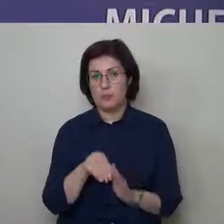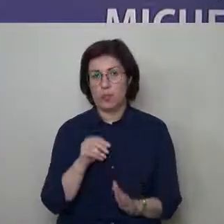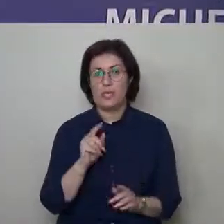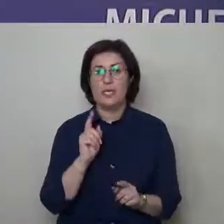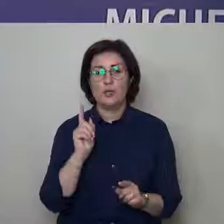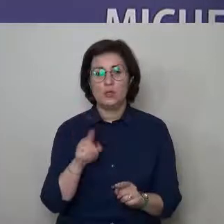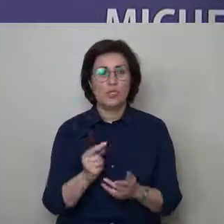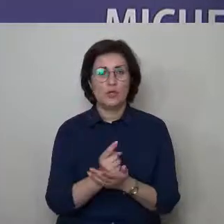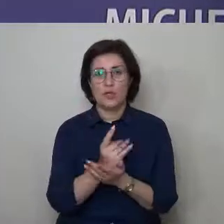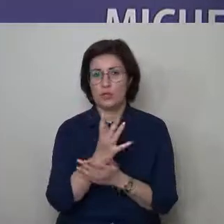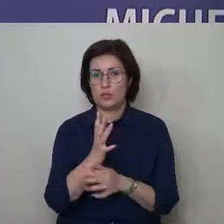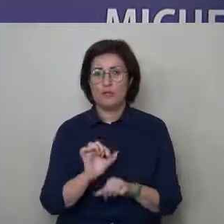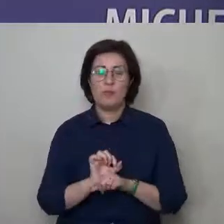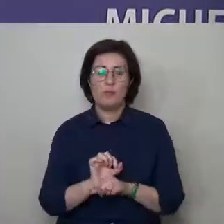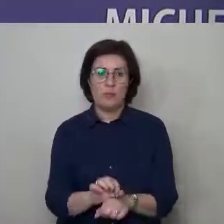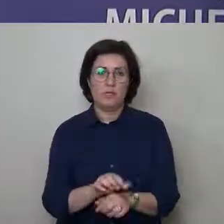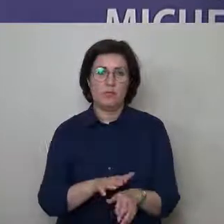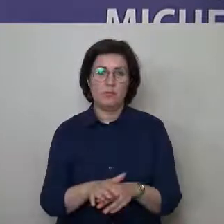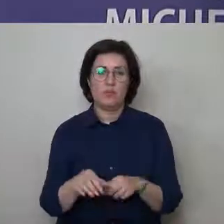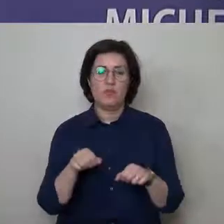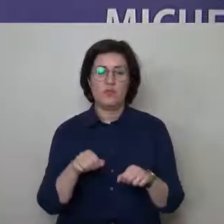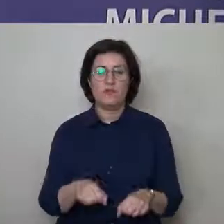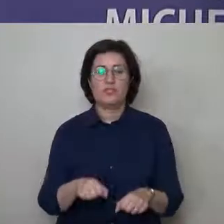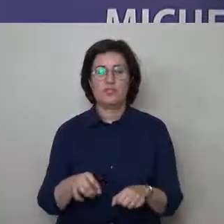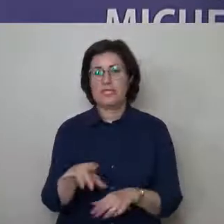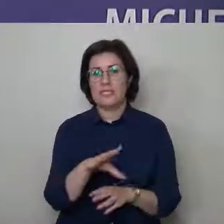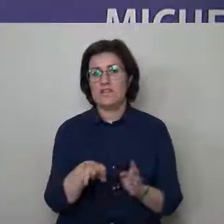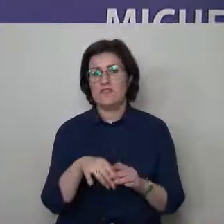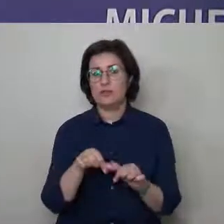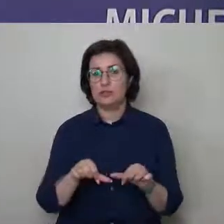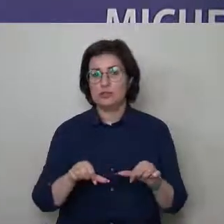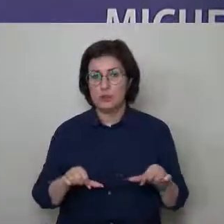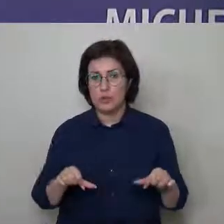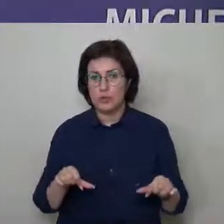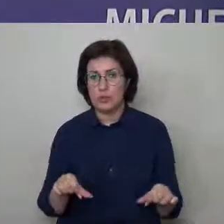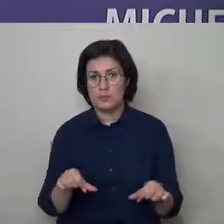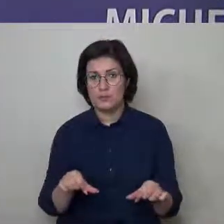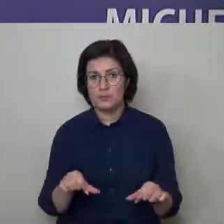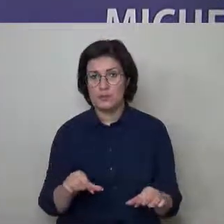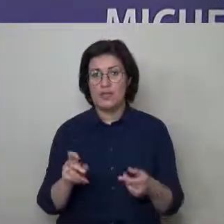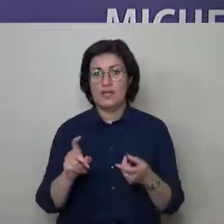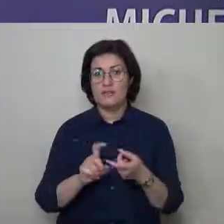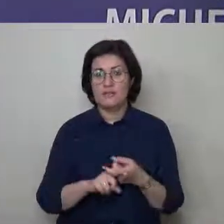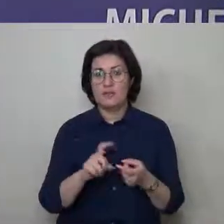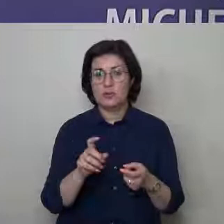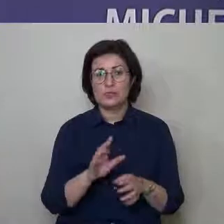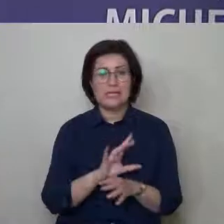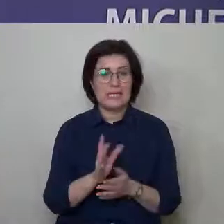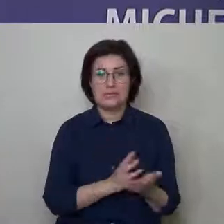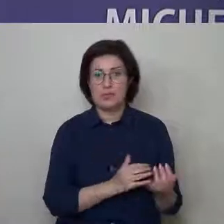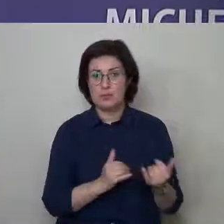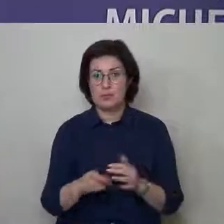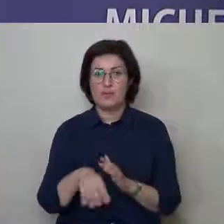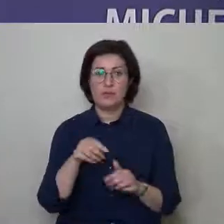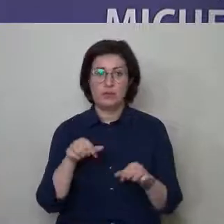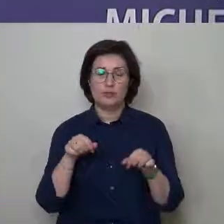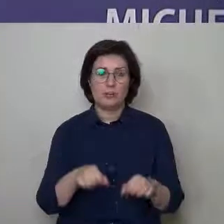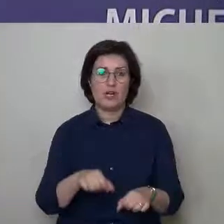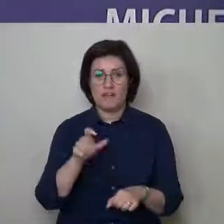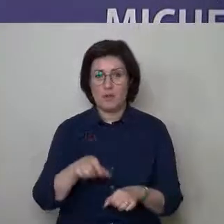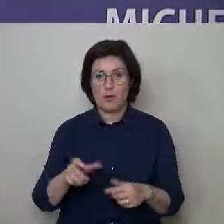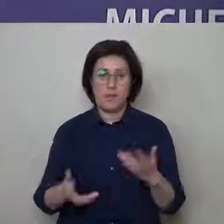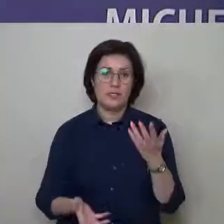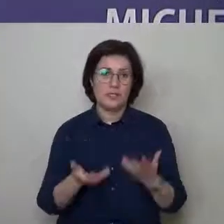local election, then many times the competence of territorial election commissions were terminated because